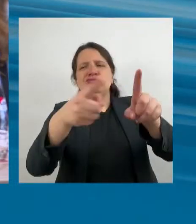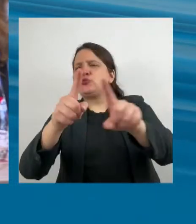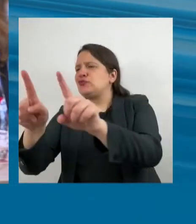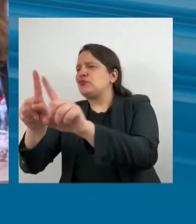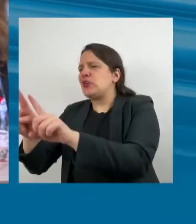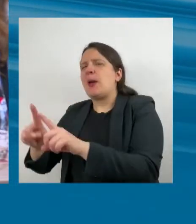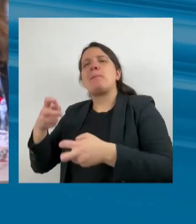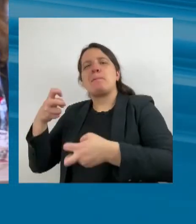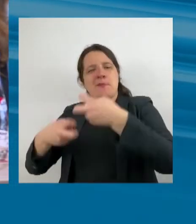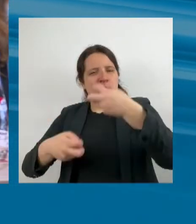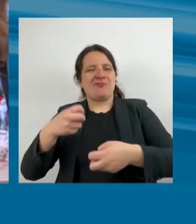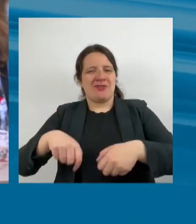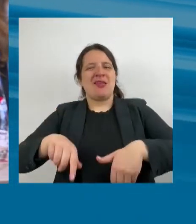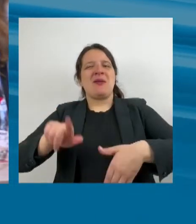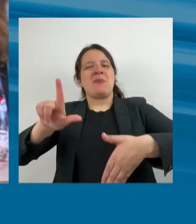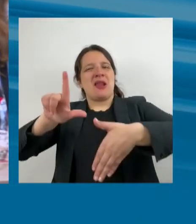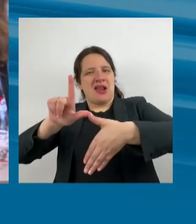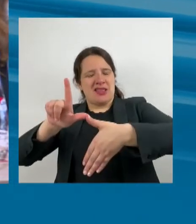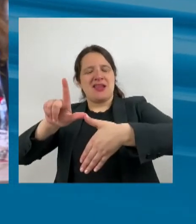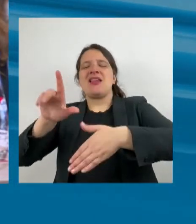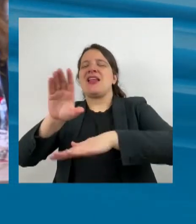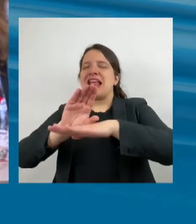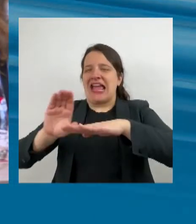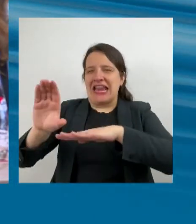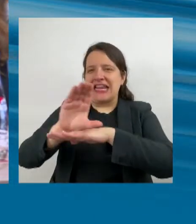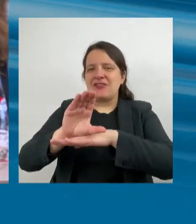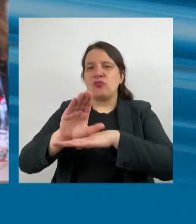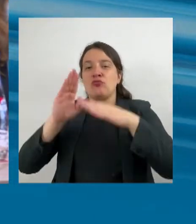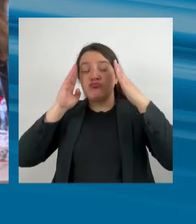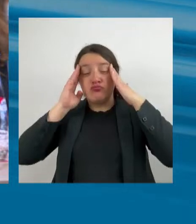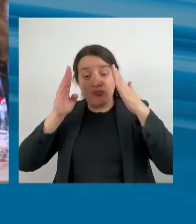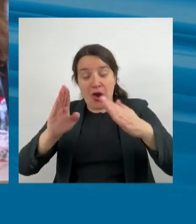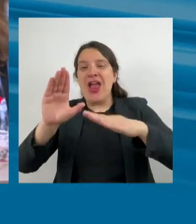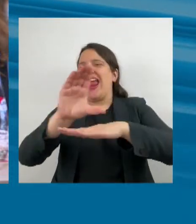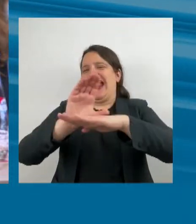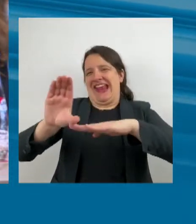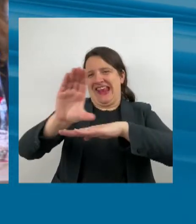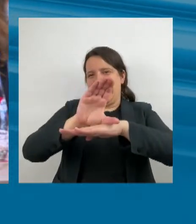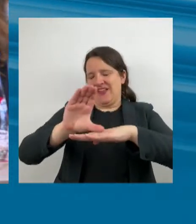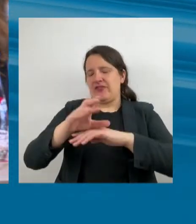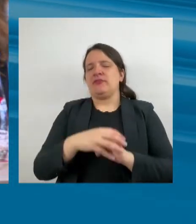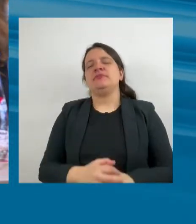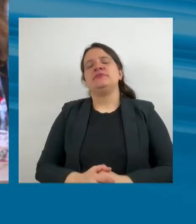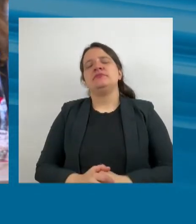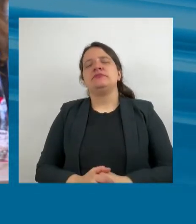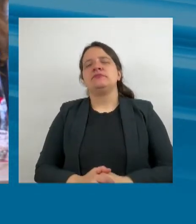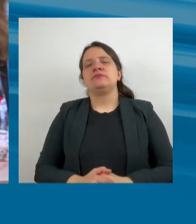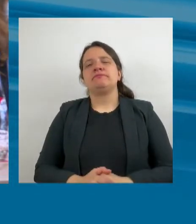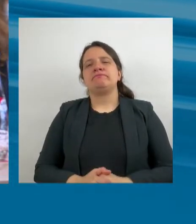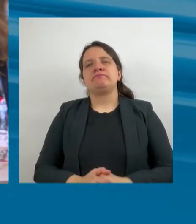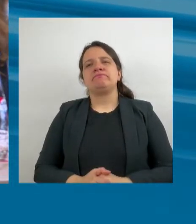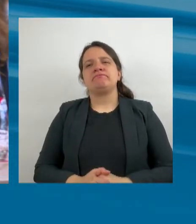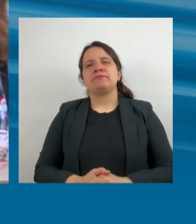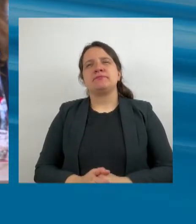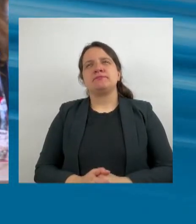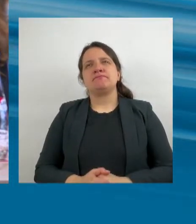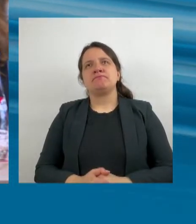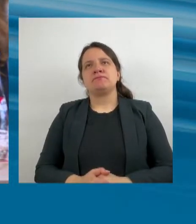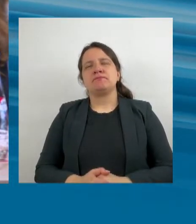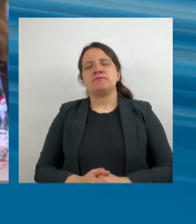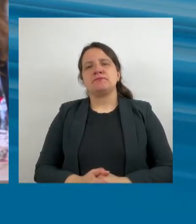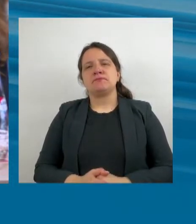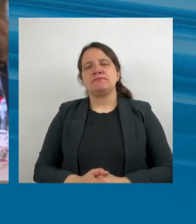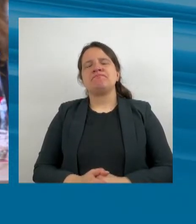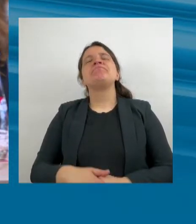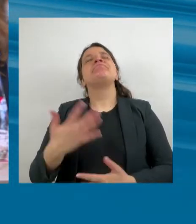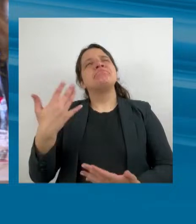As we gather here today at this 40th session, representing various government agencies and civil society,